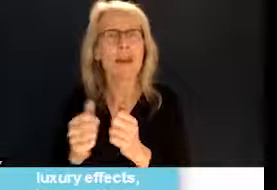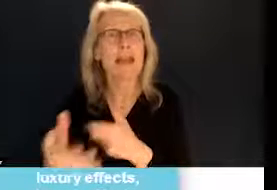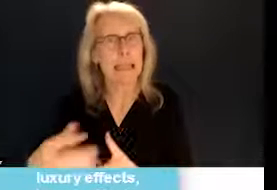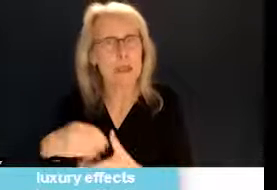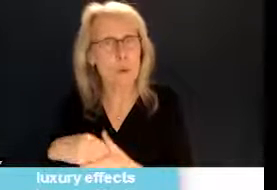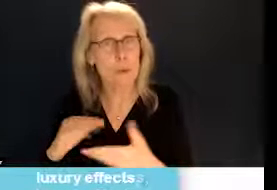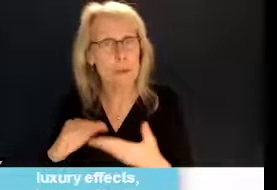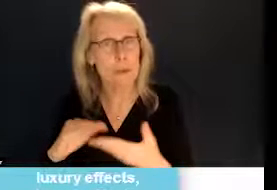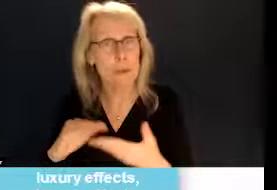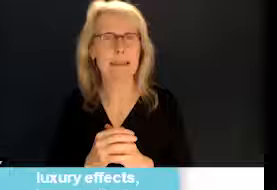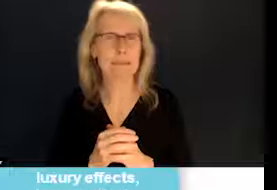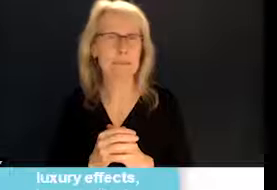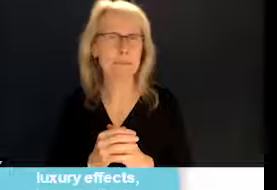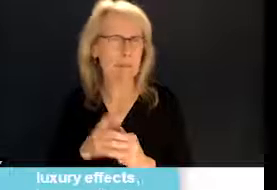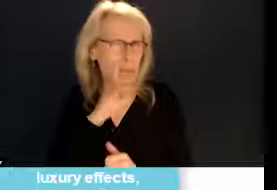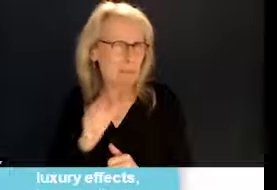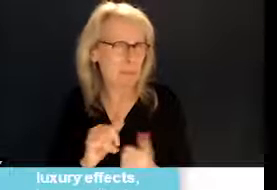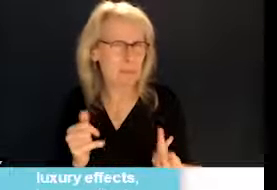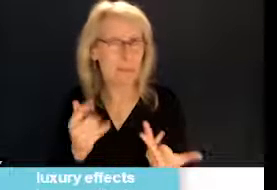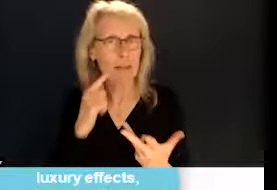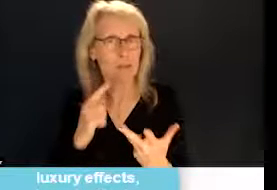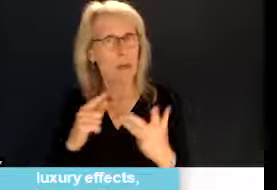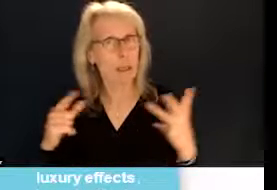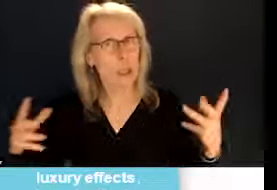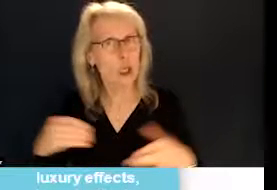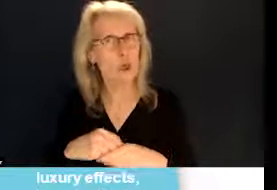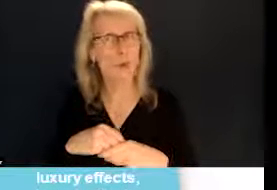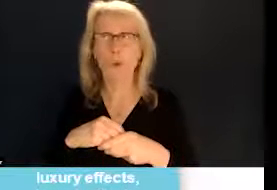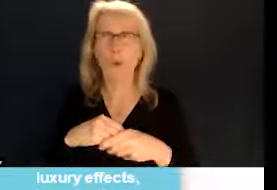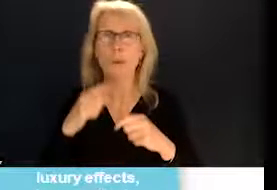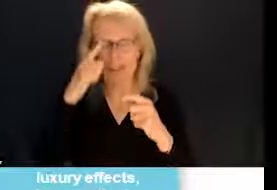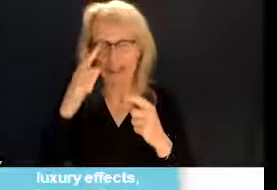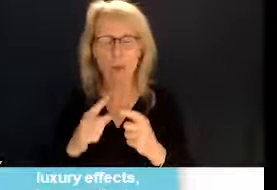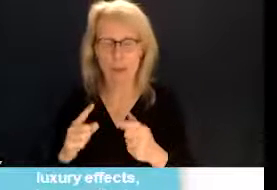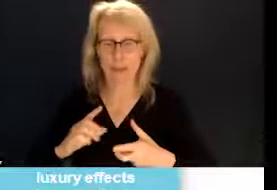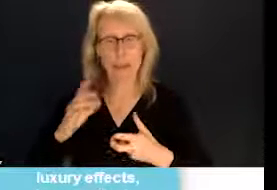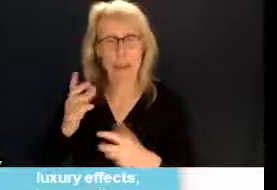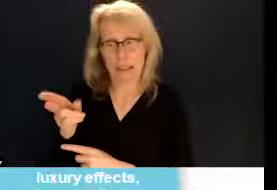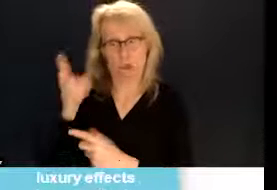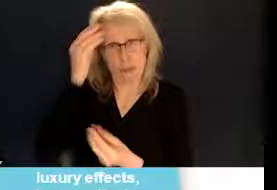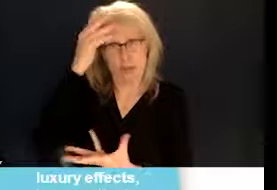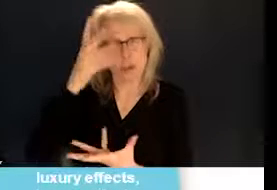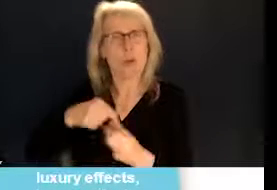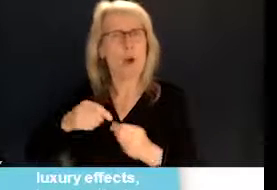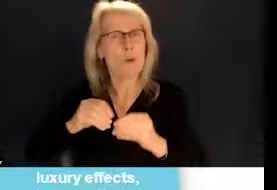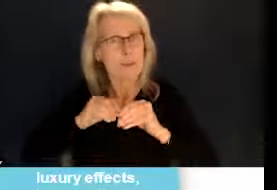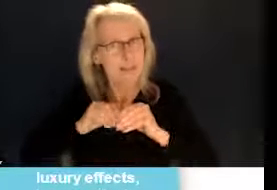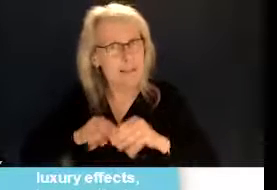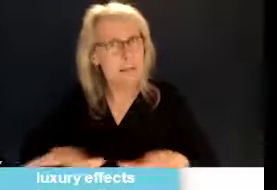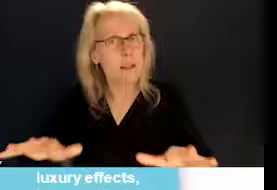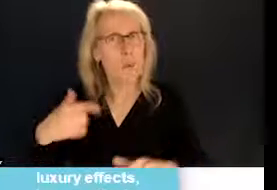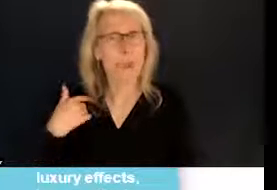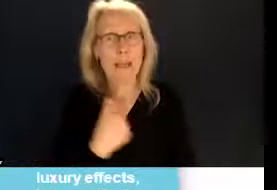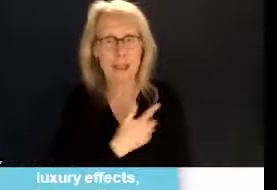city? What would it look like if we expanded this narrative out to think about us as part of this